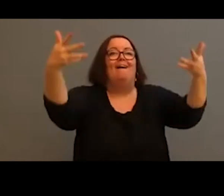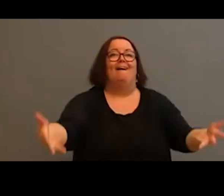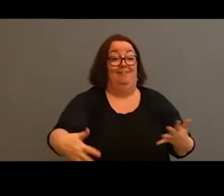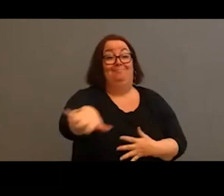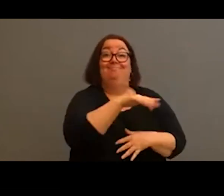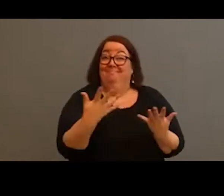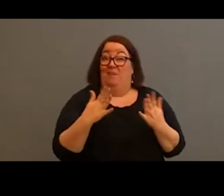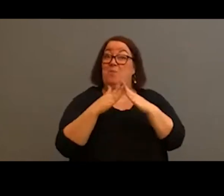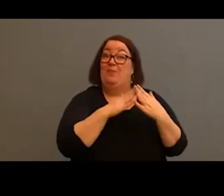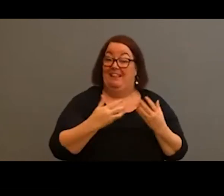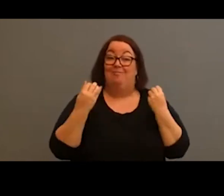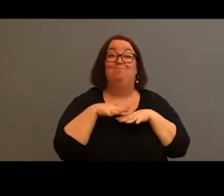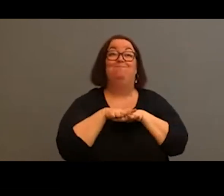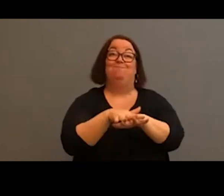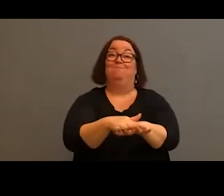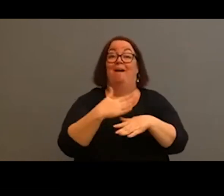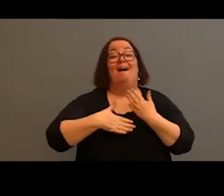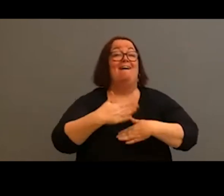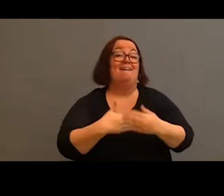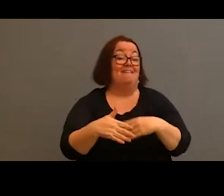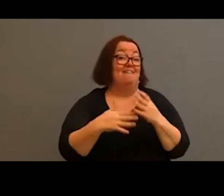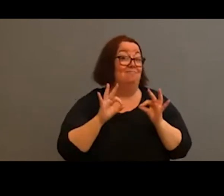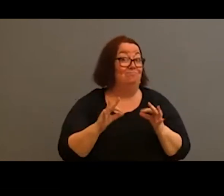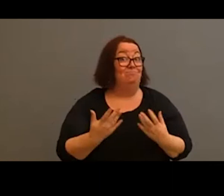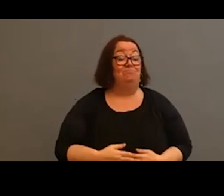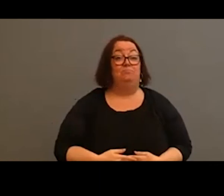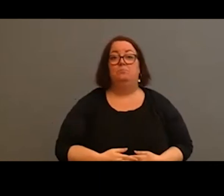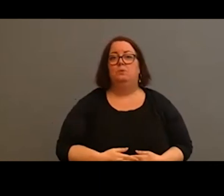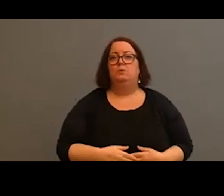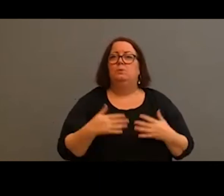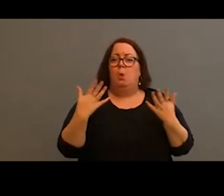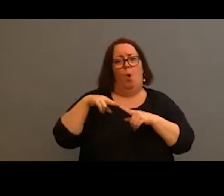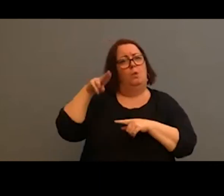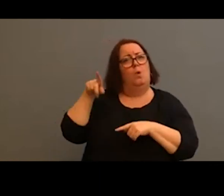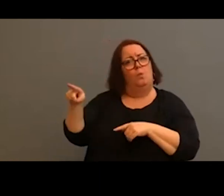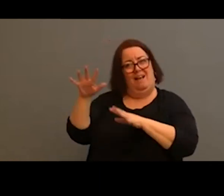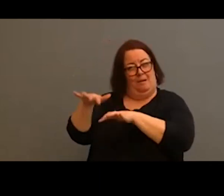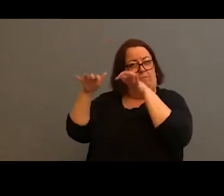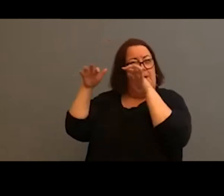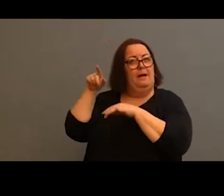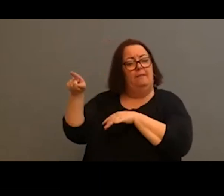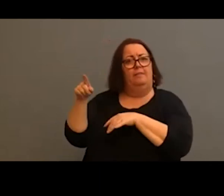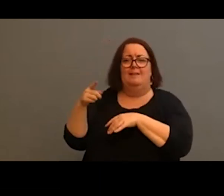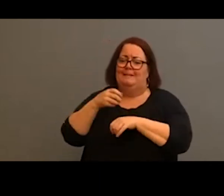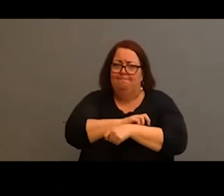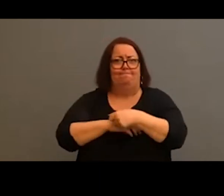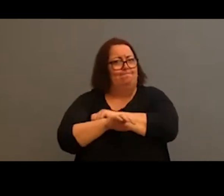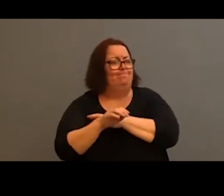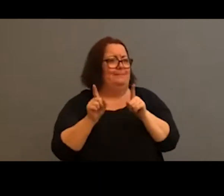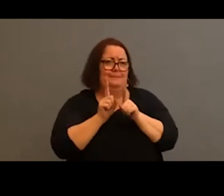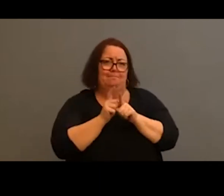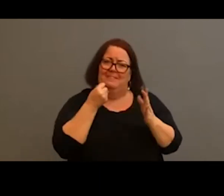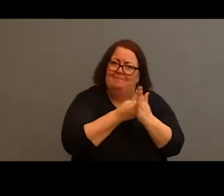The Norwegian government is working for a more inclusive society using various tools such as